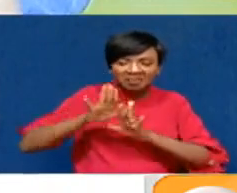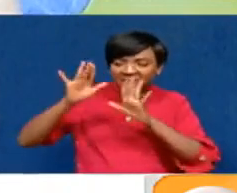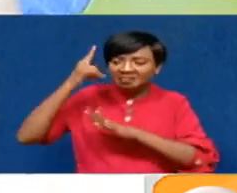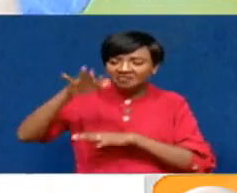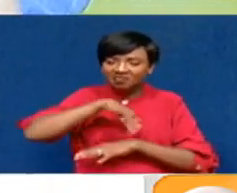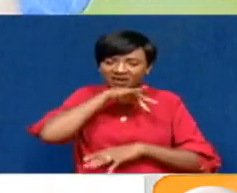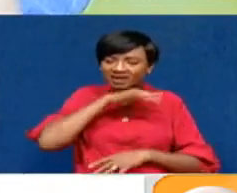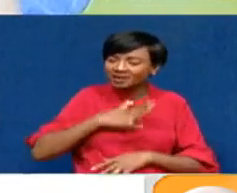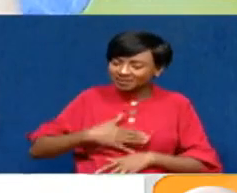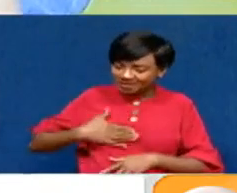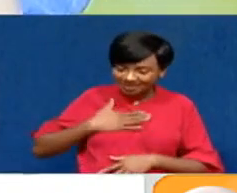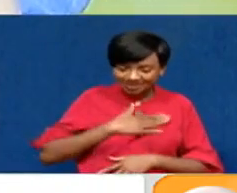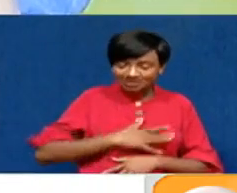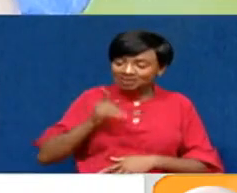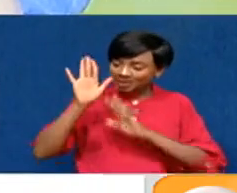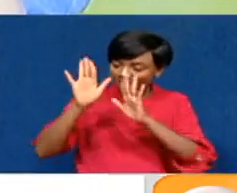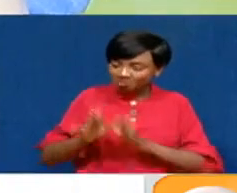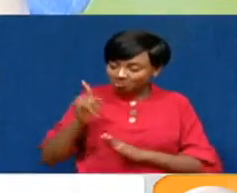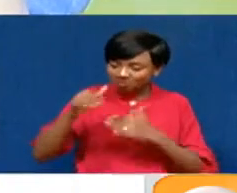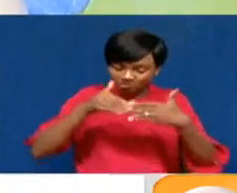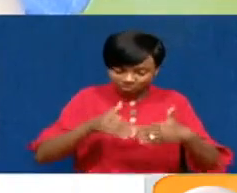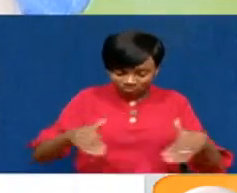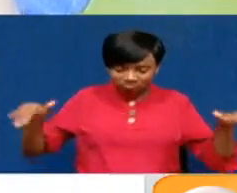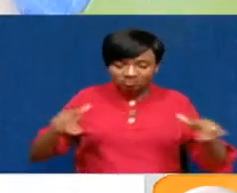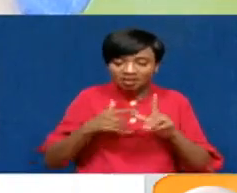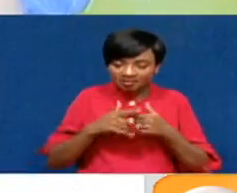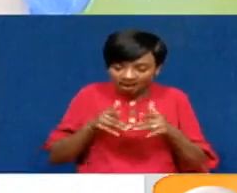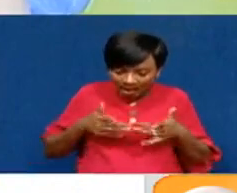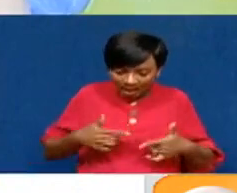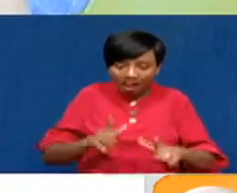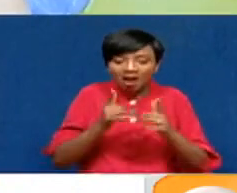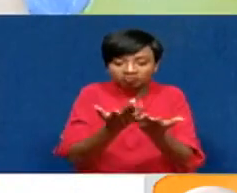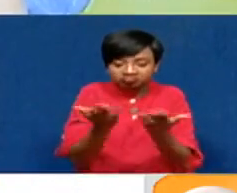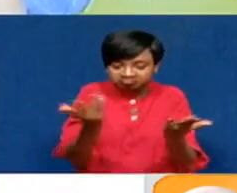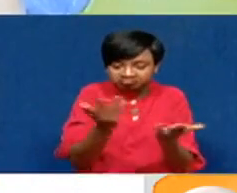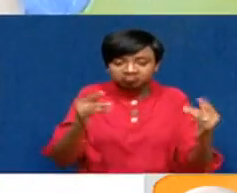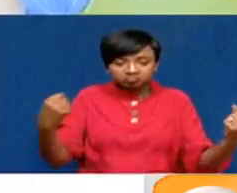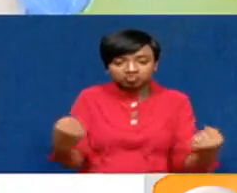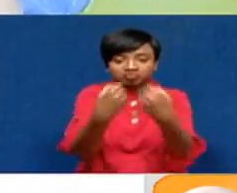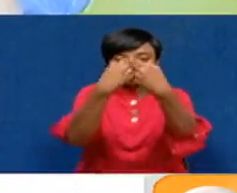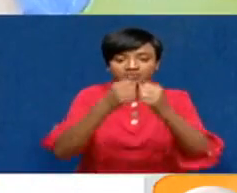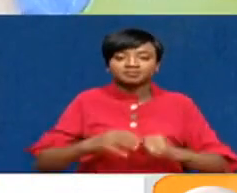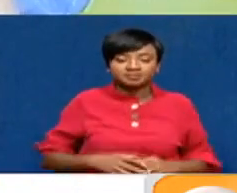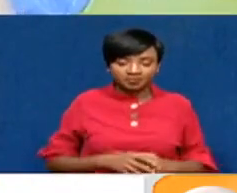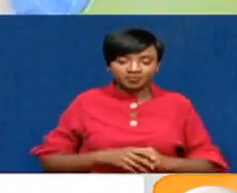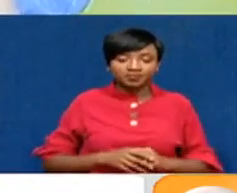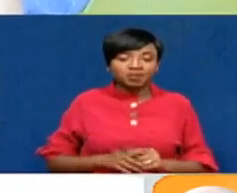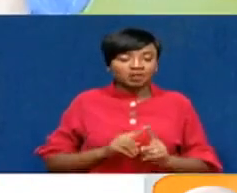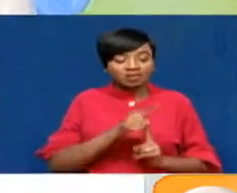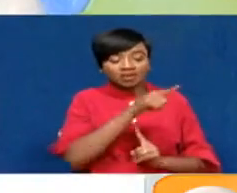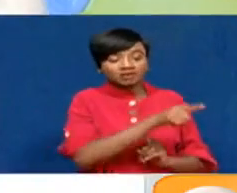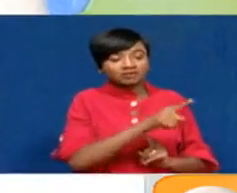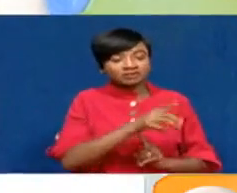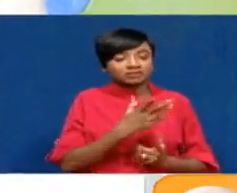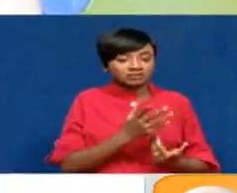the president to remain neutral and allow the contenders to face off in the August 9th polls. The Kenya Kwanza leader